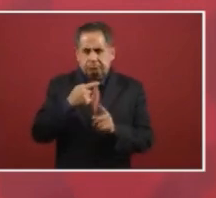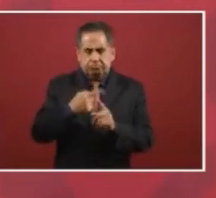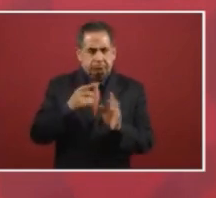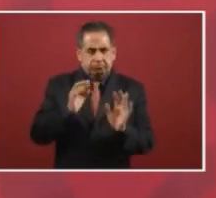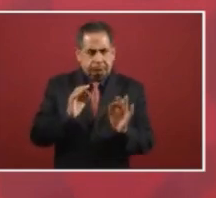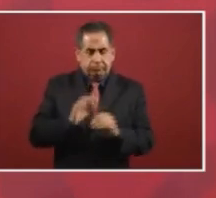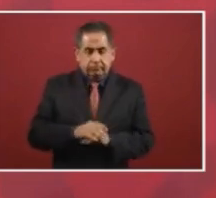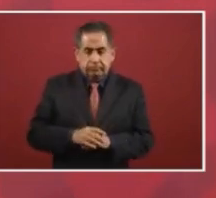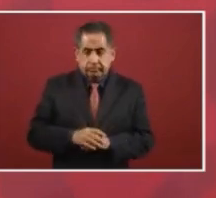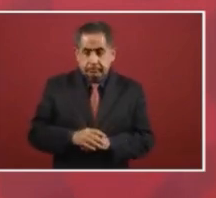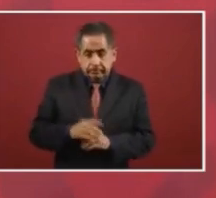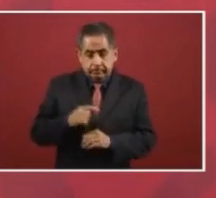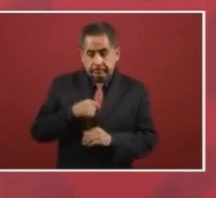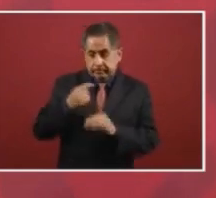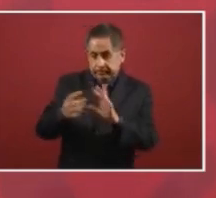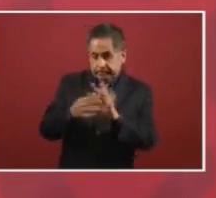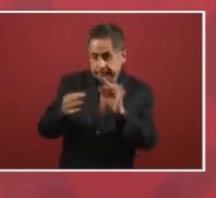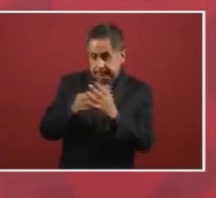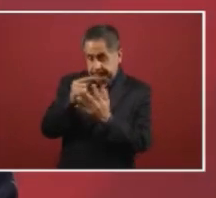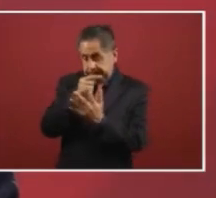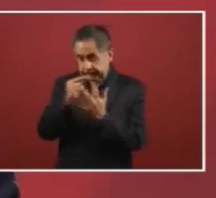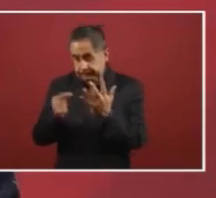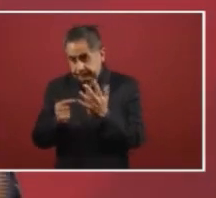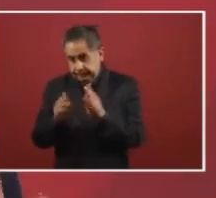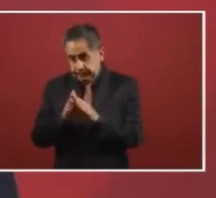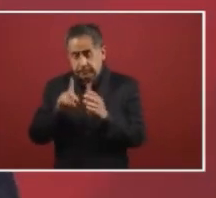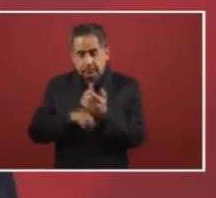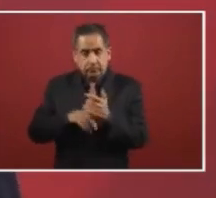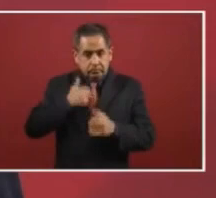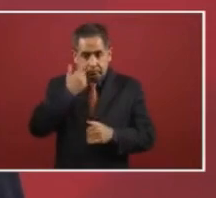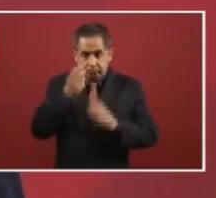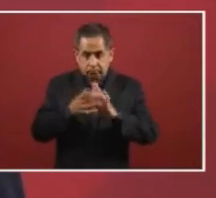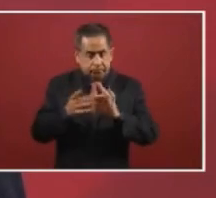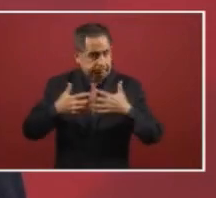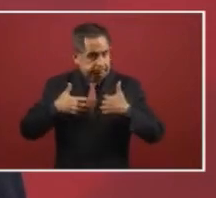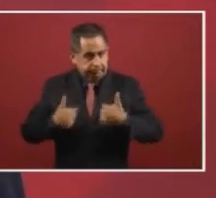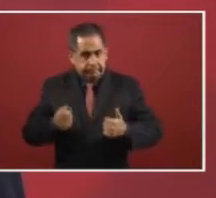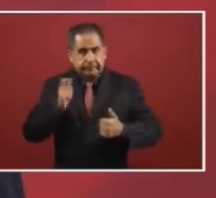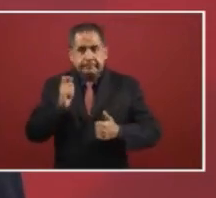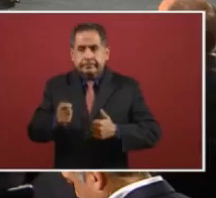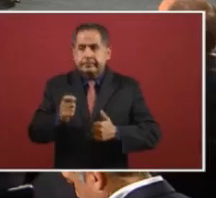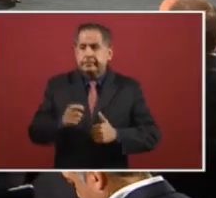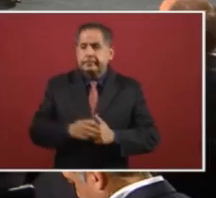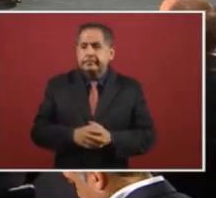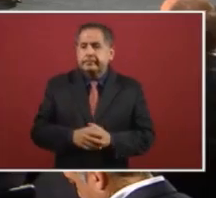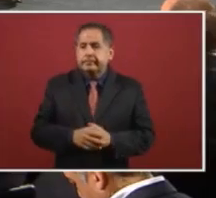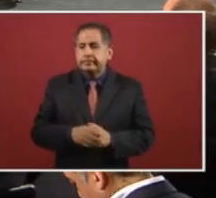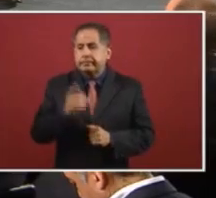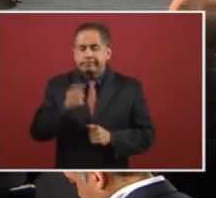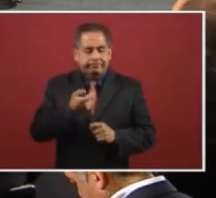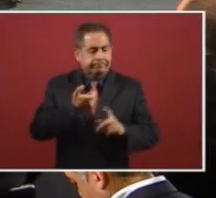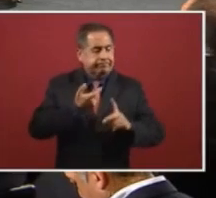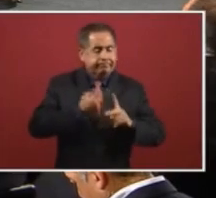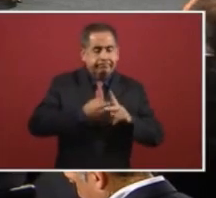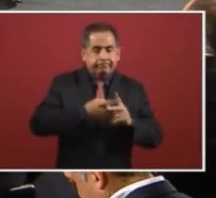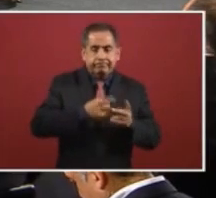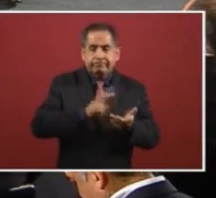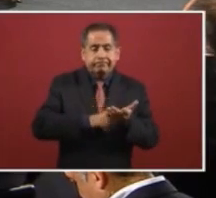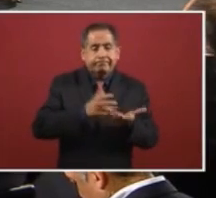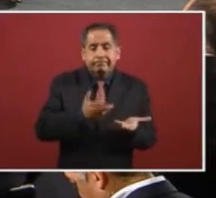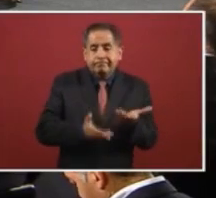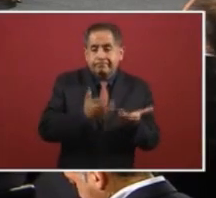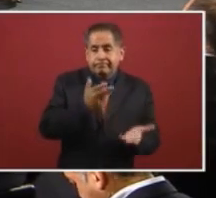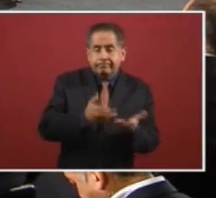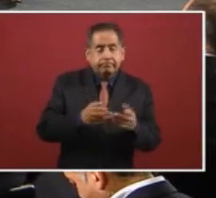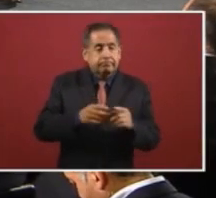conditions, and the difficulty to explain this, I wish you would understand, is that